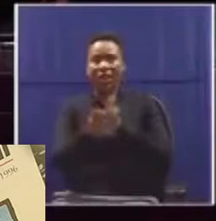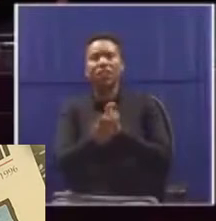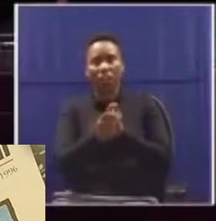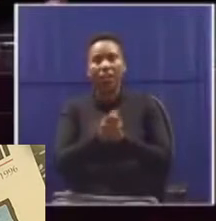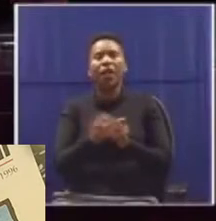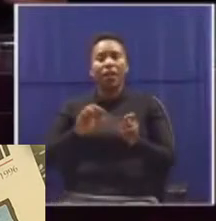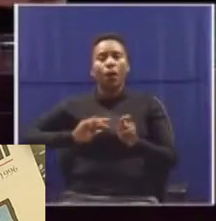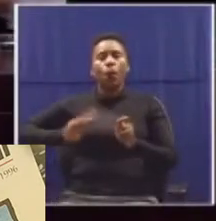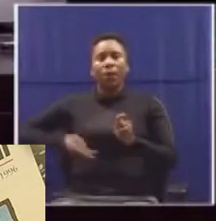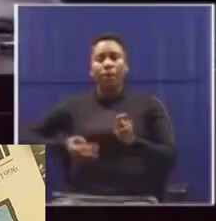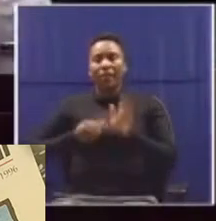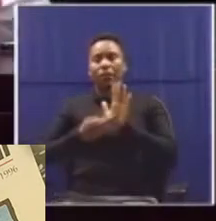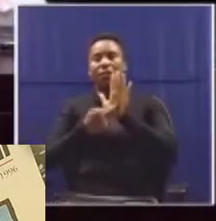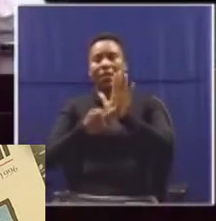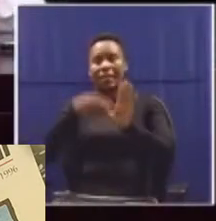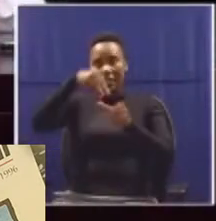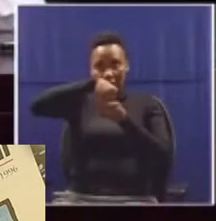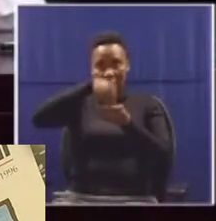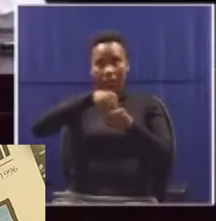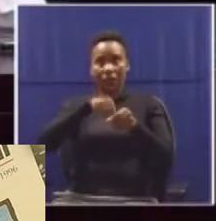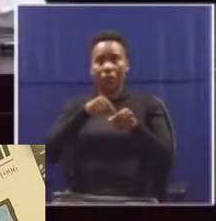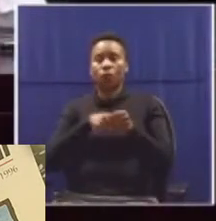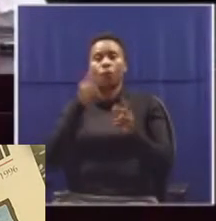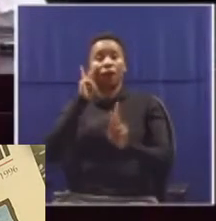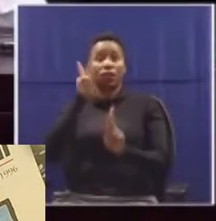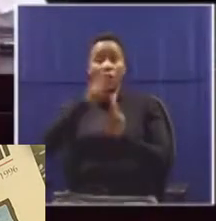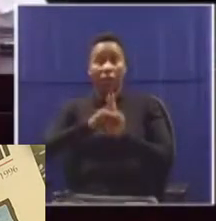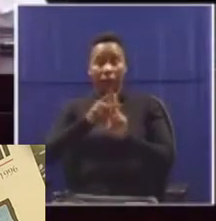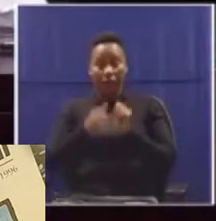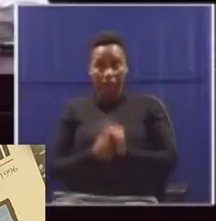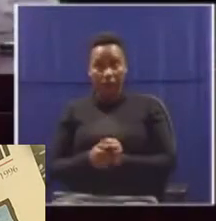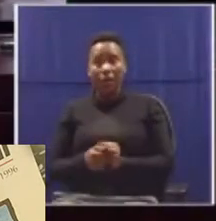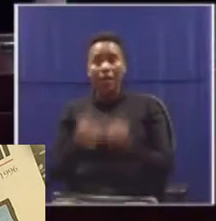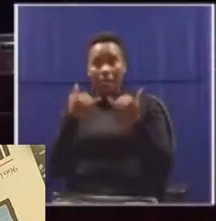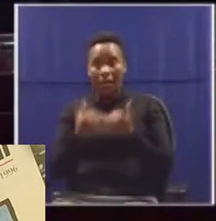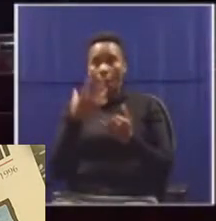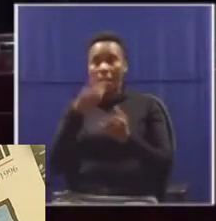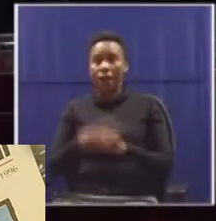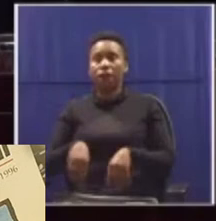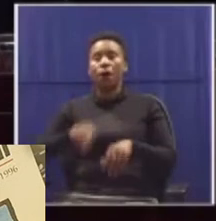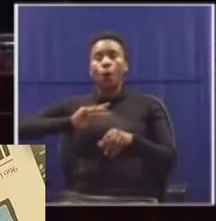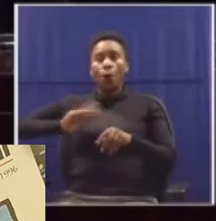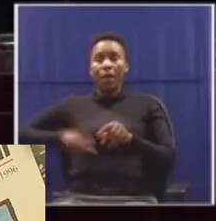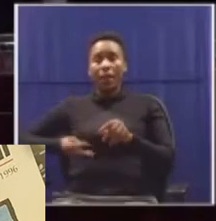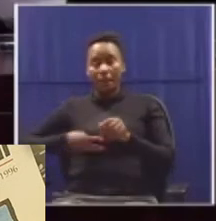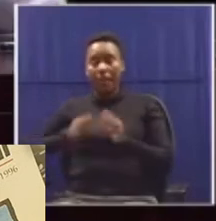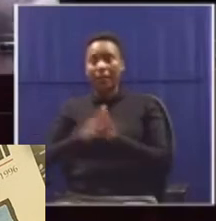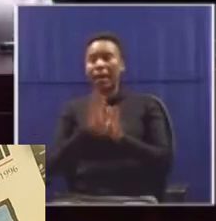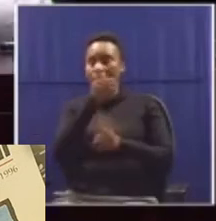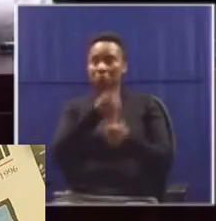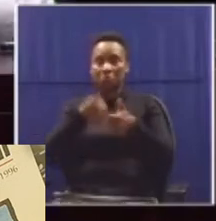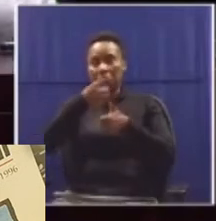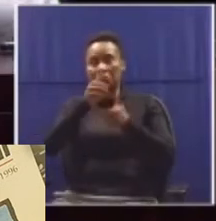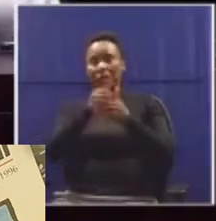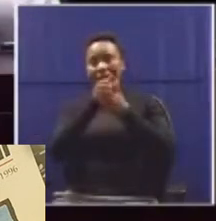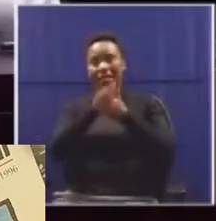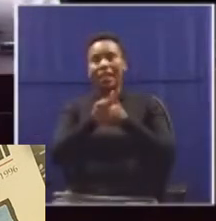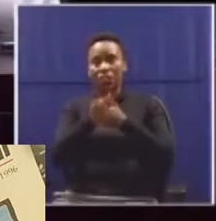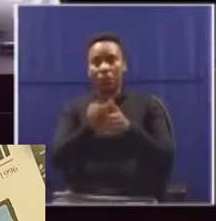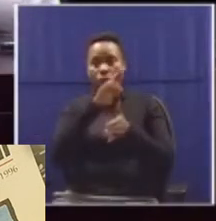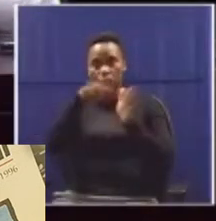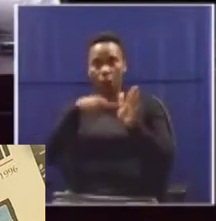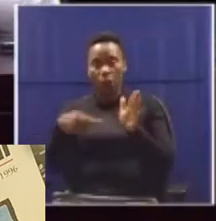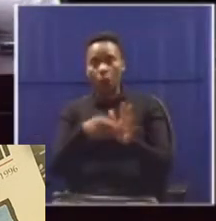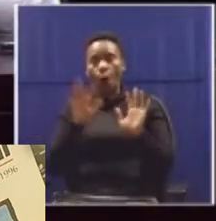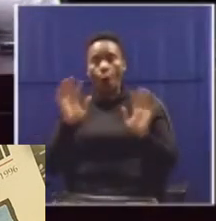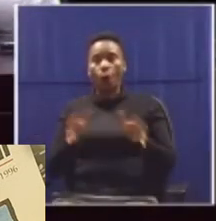women representation in the profession we now have women playing serious leadership roles not only in